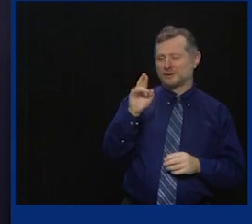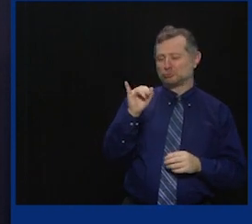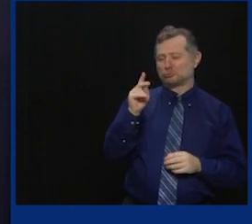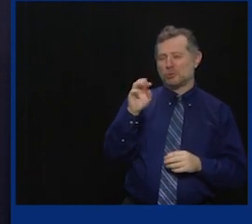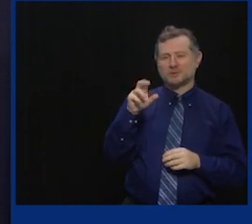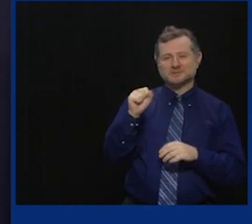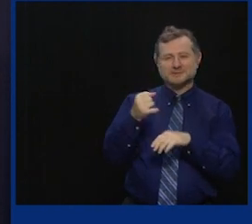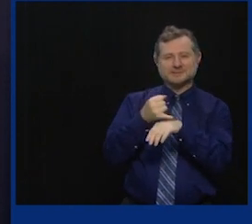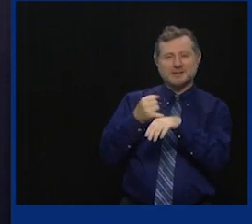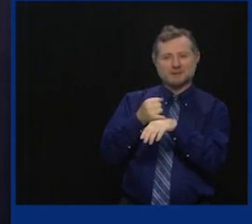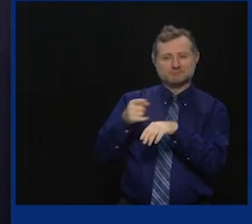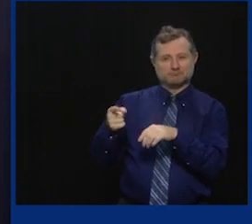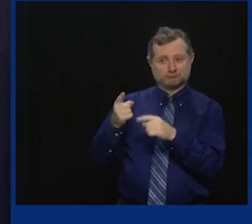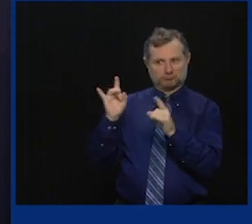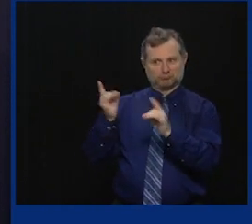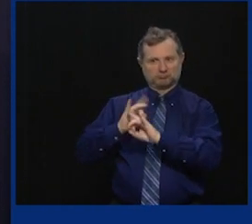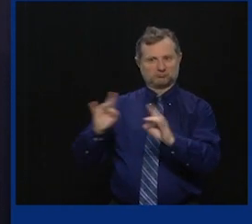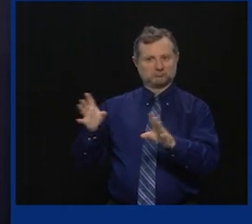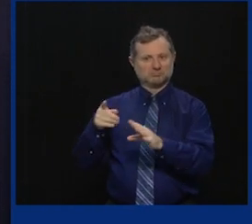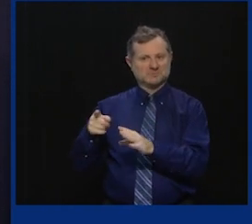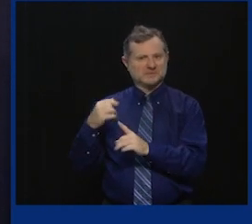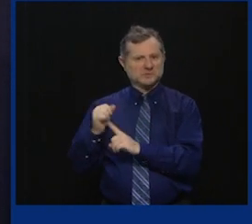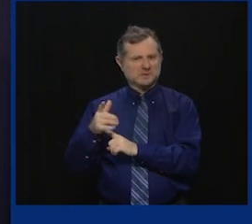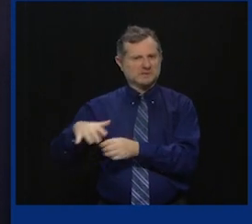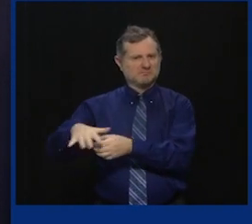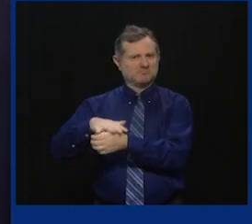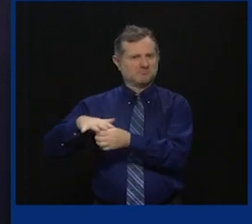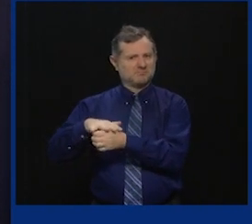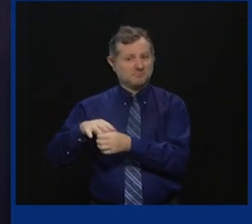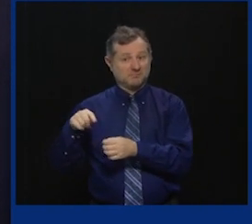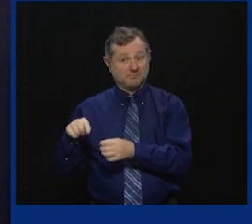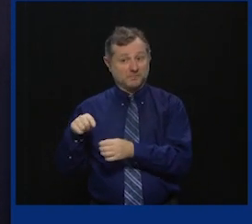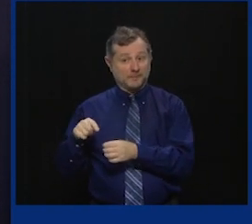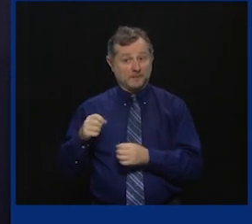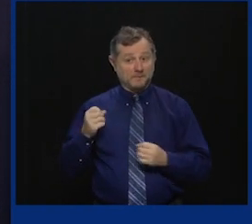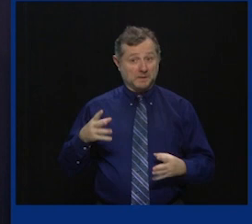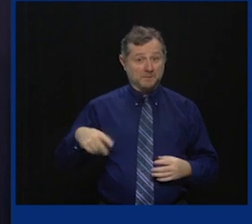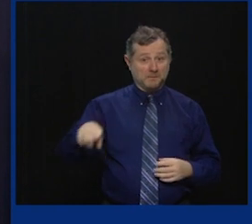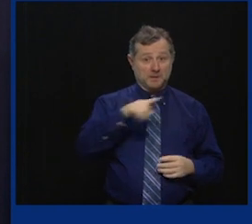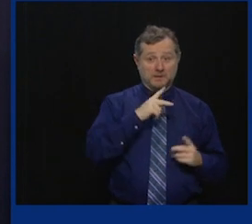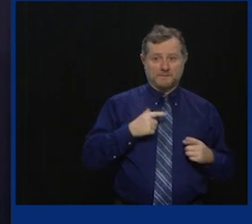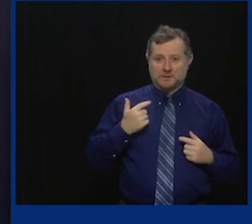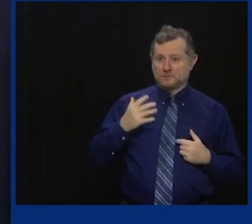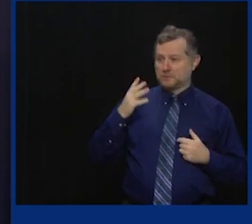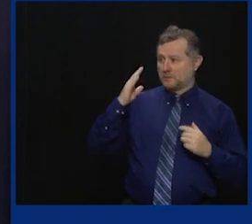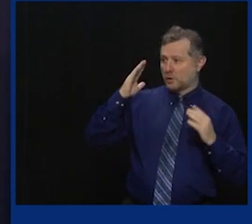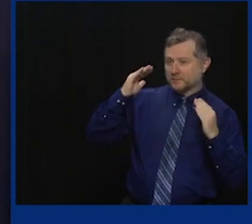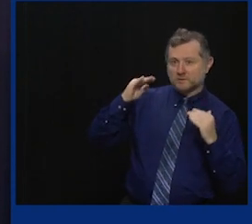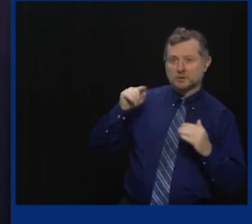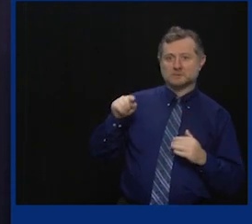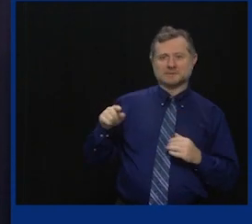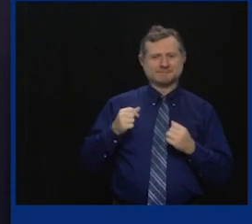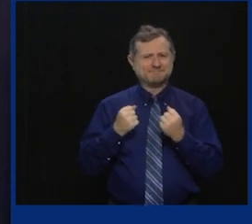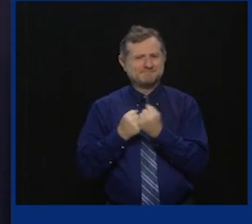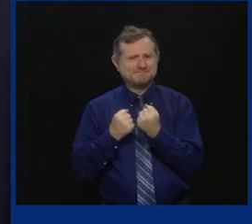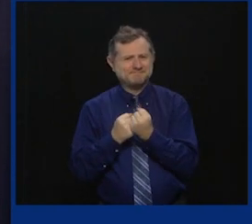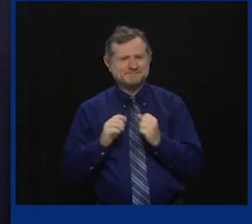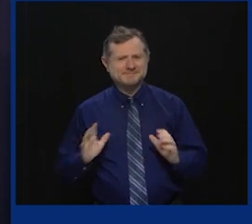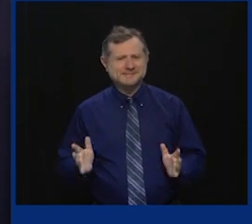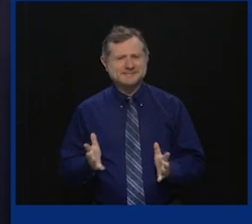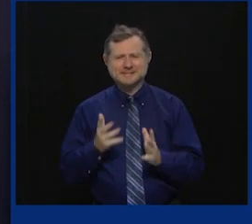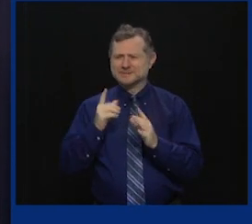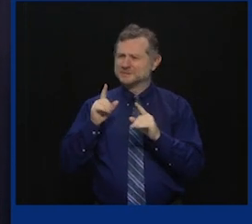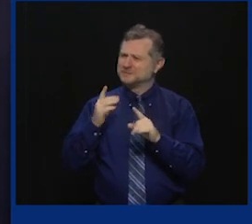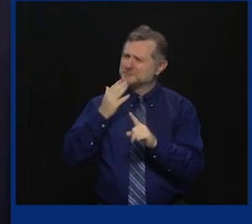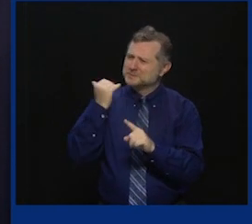that there's people who are longtime champions of doing what's right. And I also witnessed that as a teenager, a couple years after I watched this